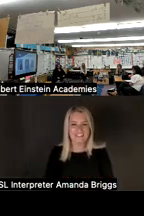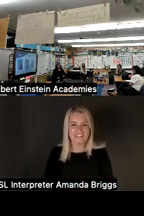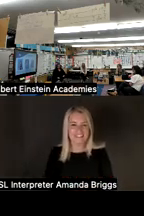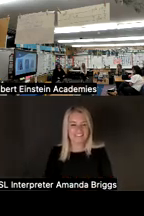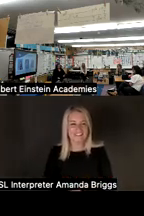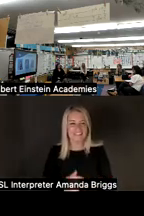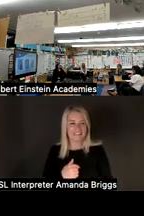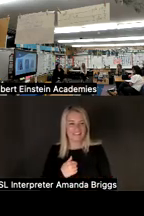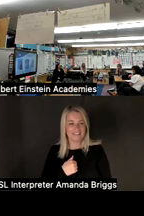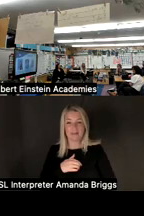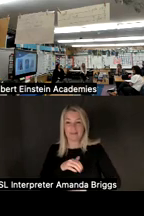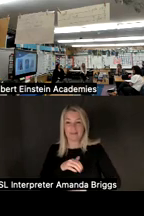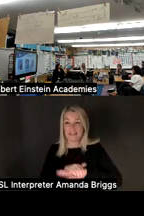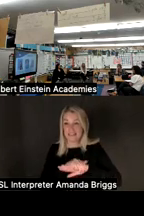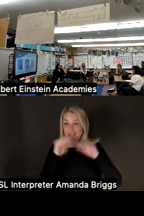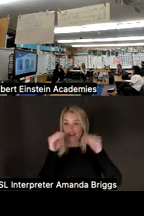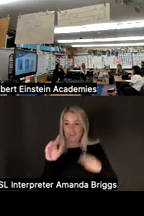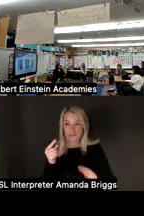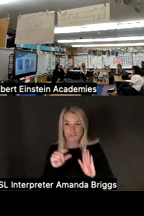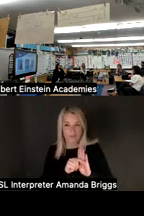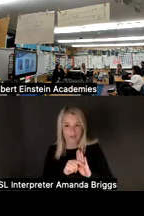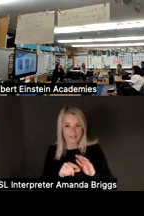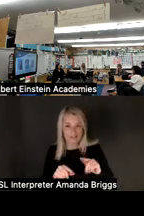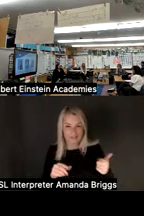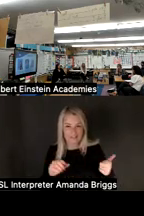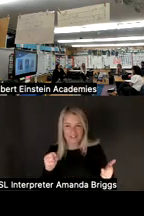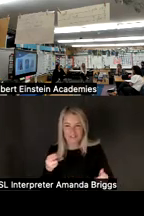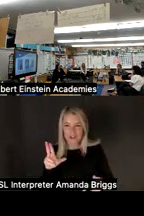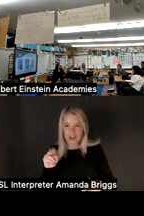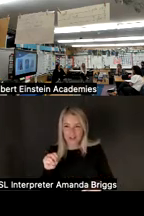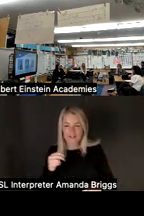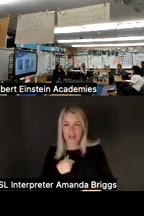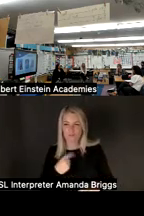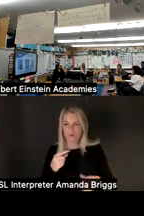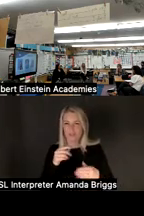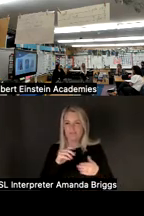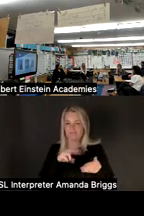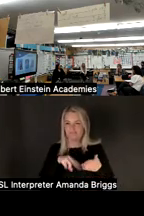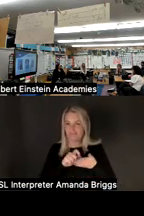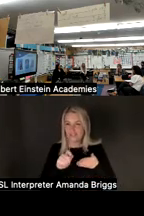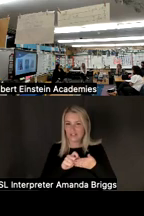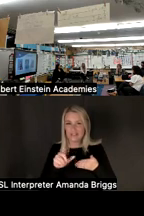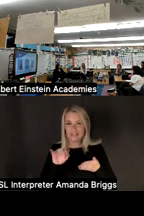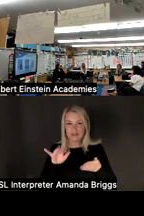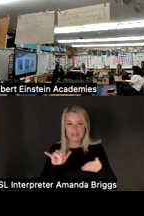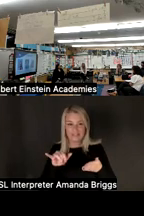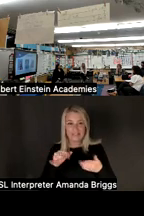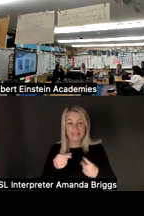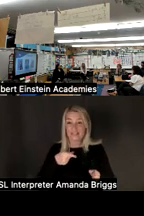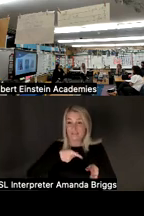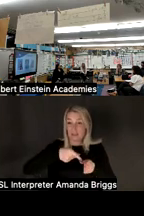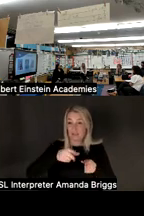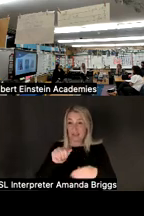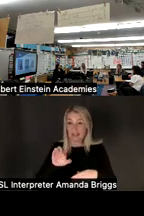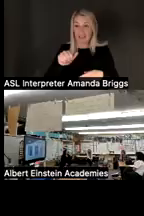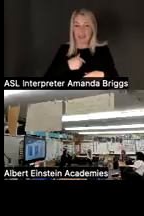grade. And my name is Sean Powell. I'm one of the literacy specialists here at AEA, and this year I'm supporting TK through third